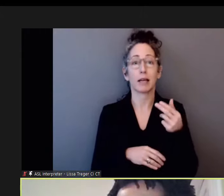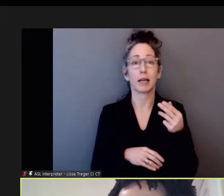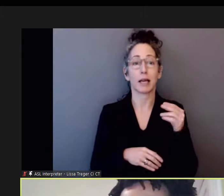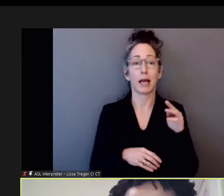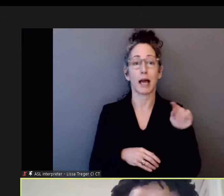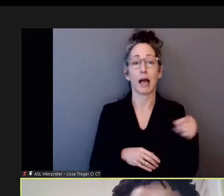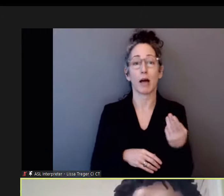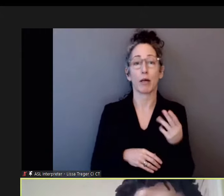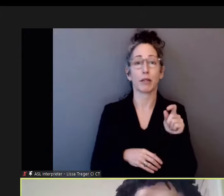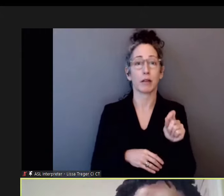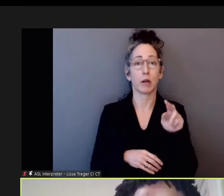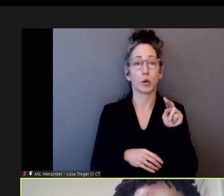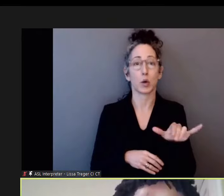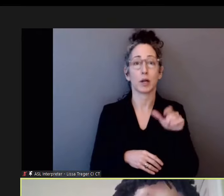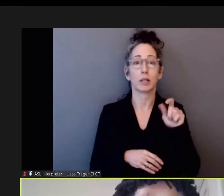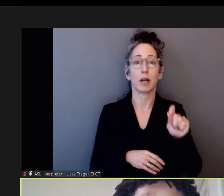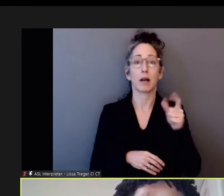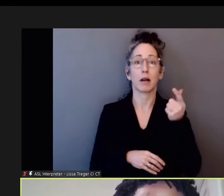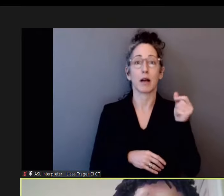Next slide, please.